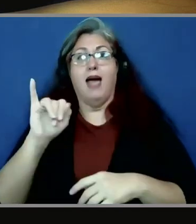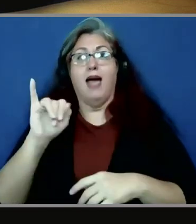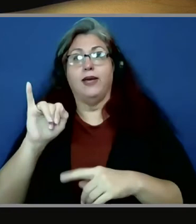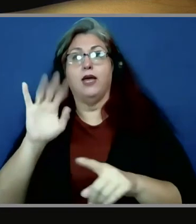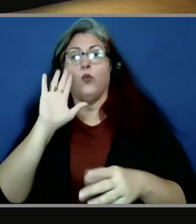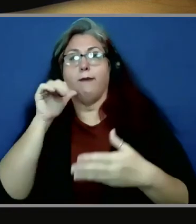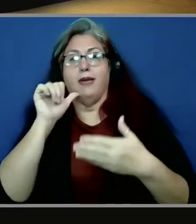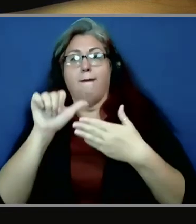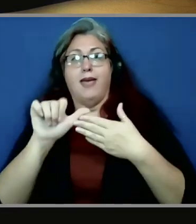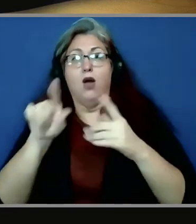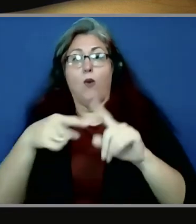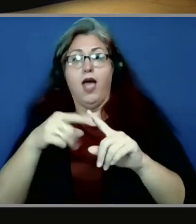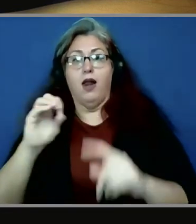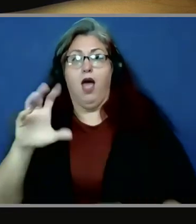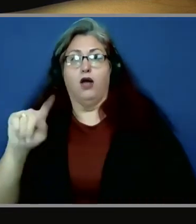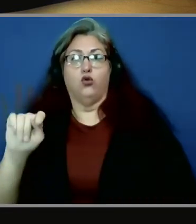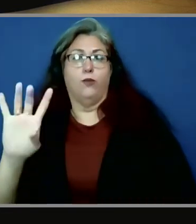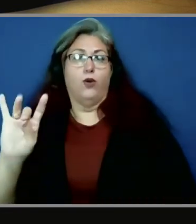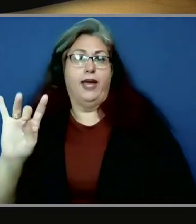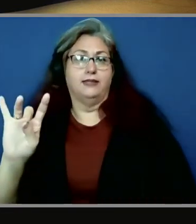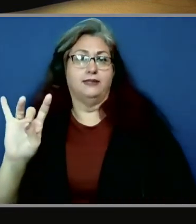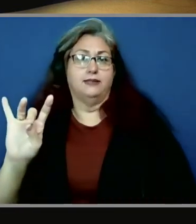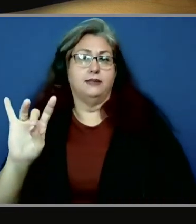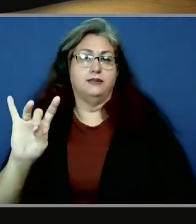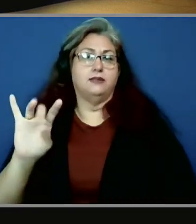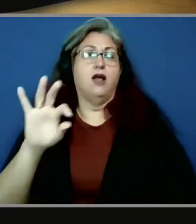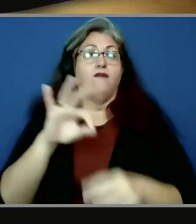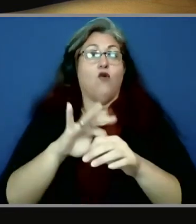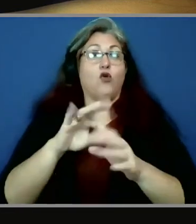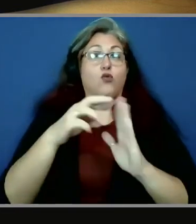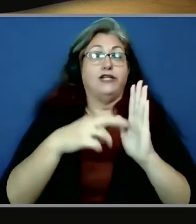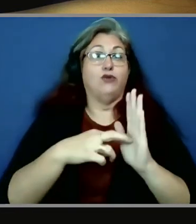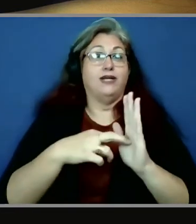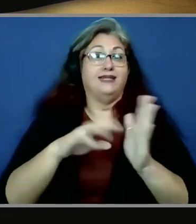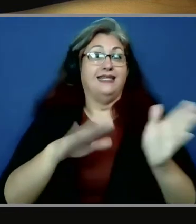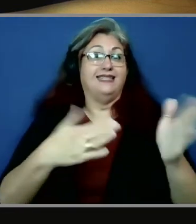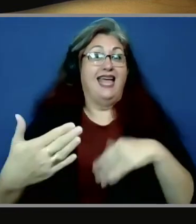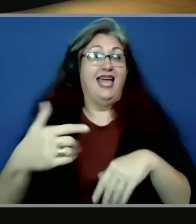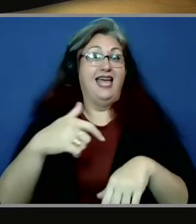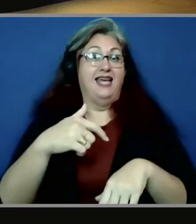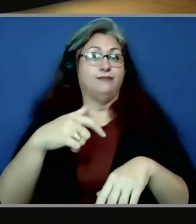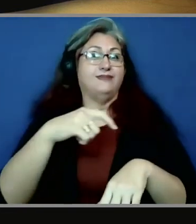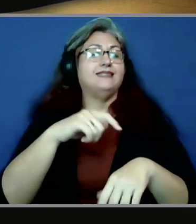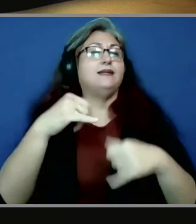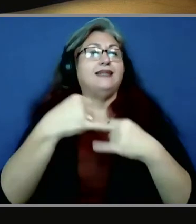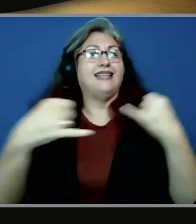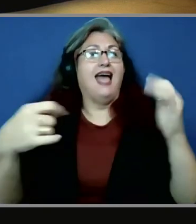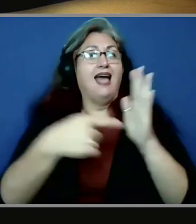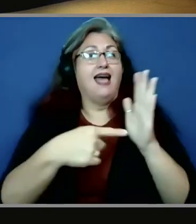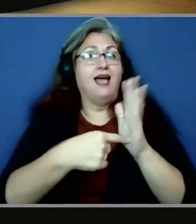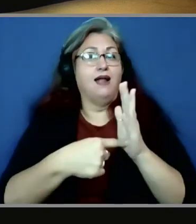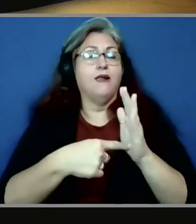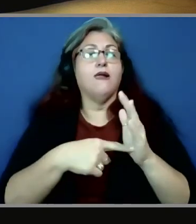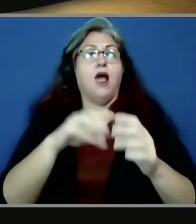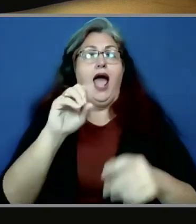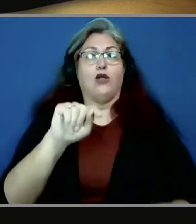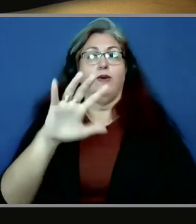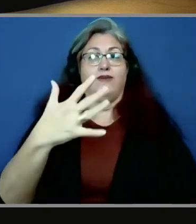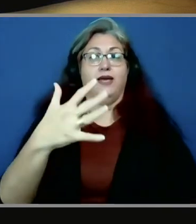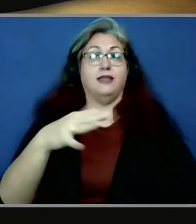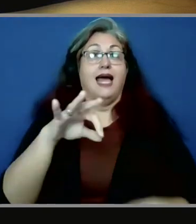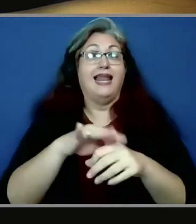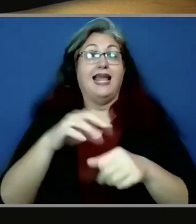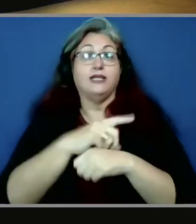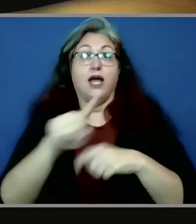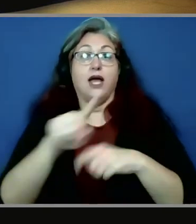mailed October 8th. Voter registration deadline is October 5th. Election day is on